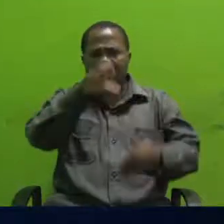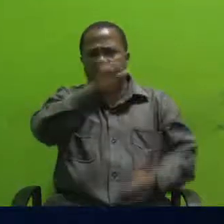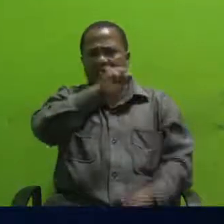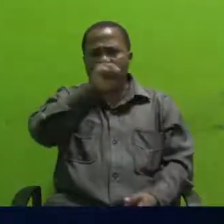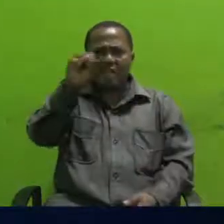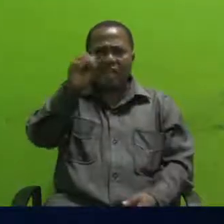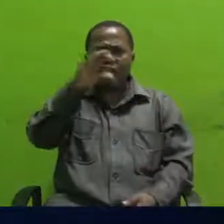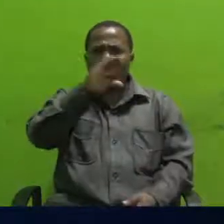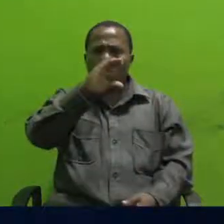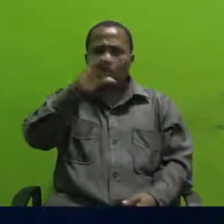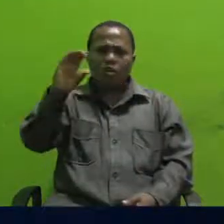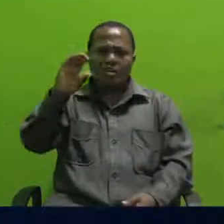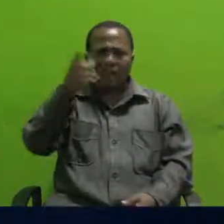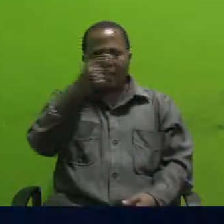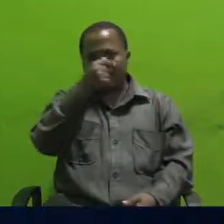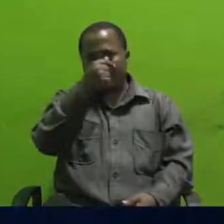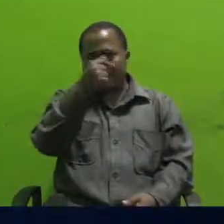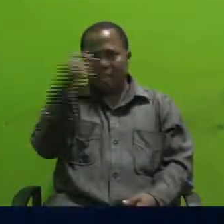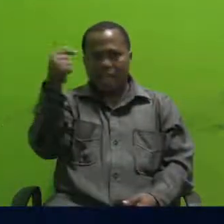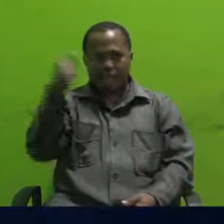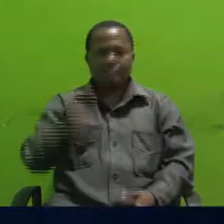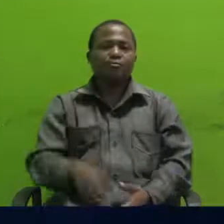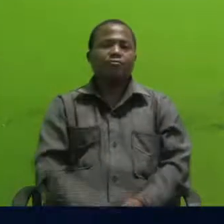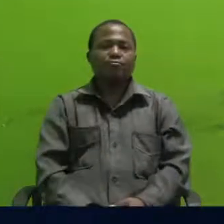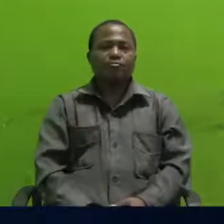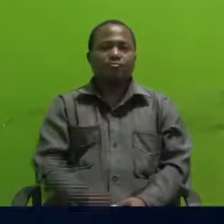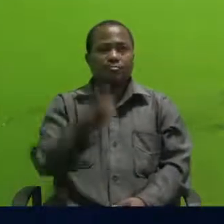an angle theta?